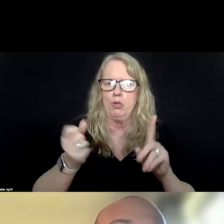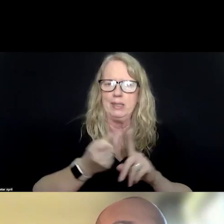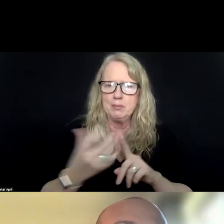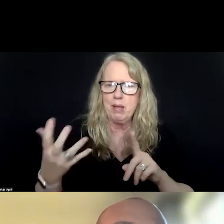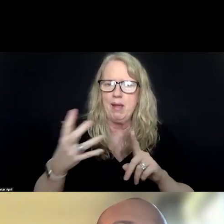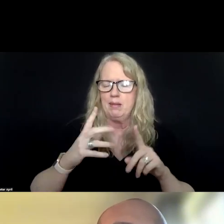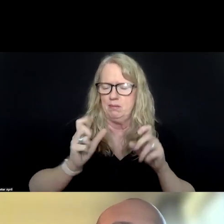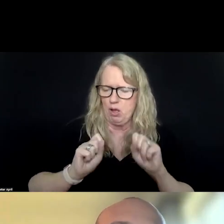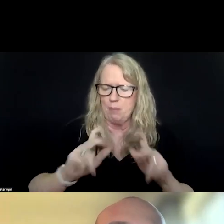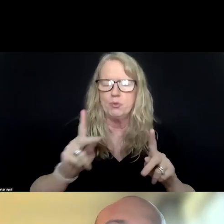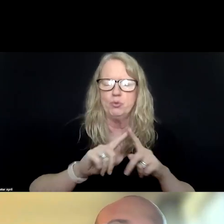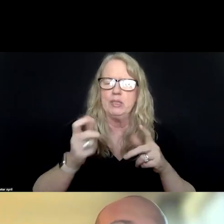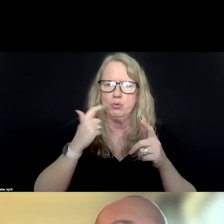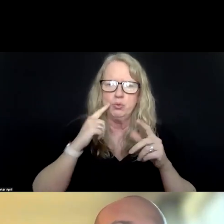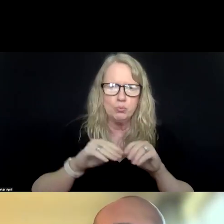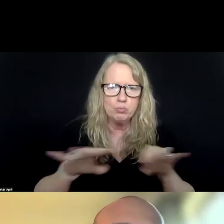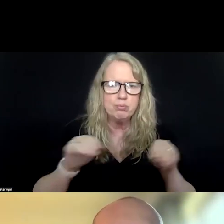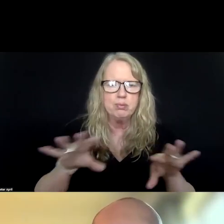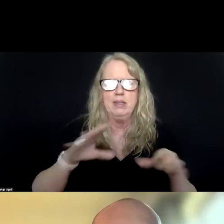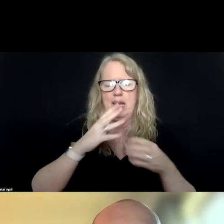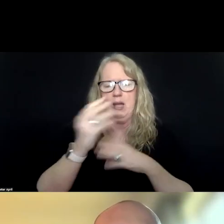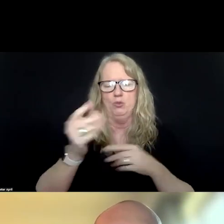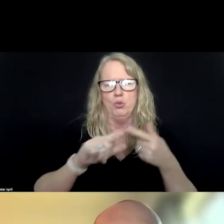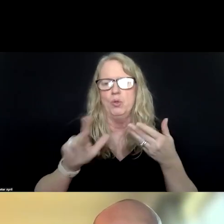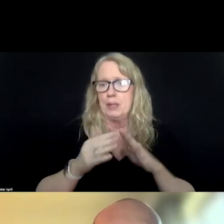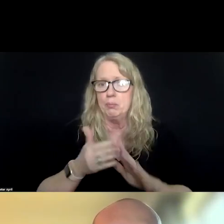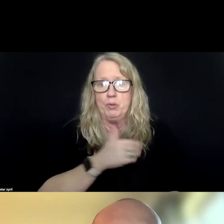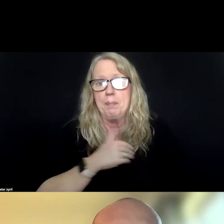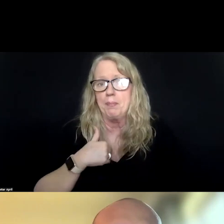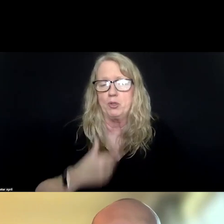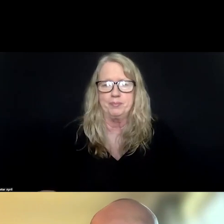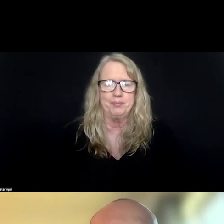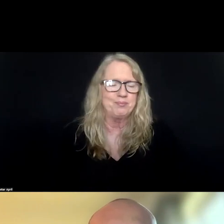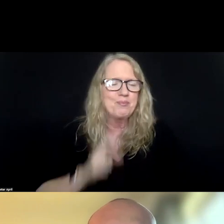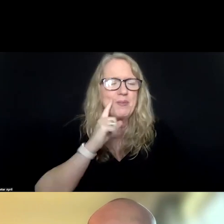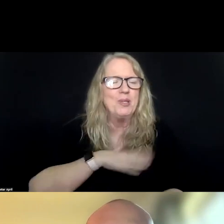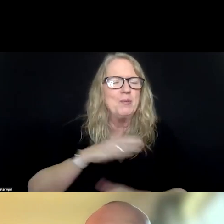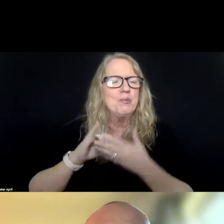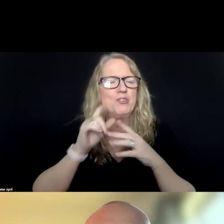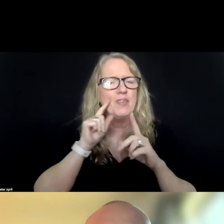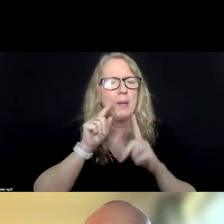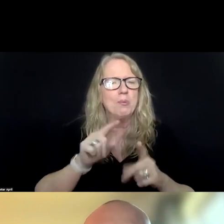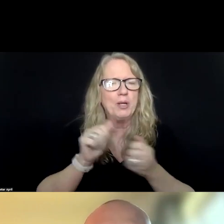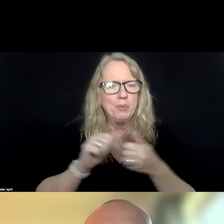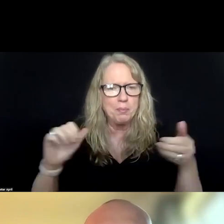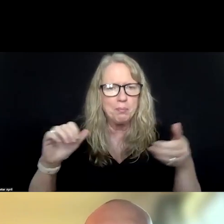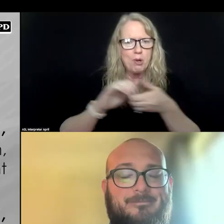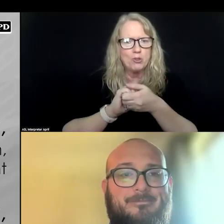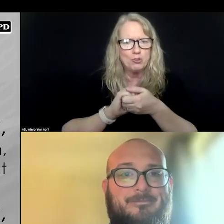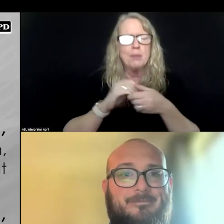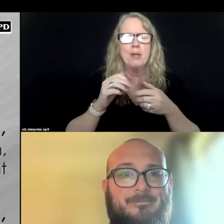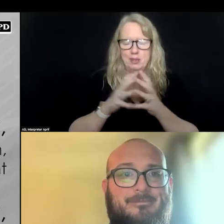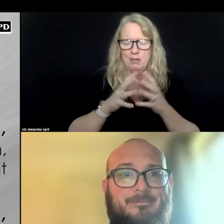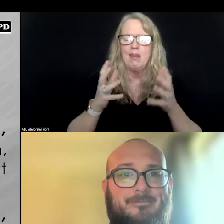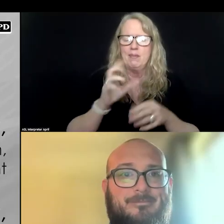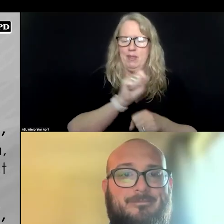to get crisis services out to our community members. Really appreciate that point around partnerships. I think so much of this work begins